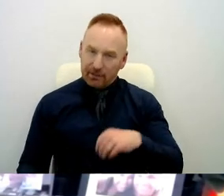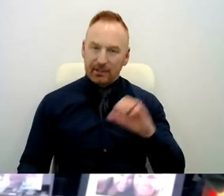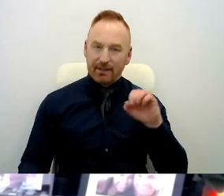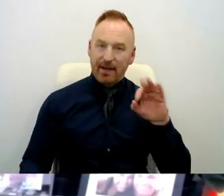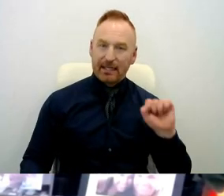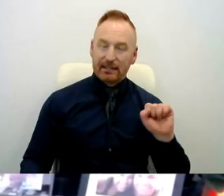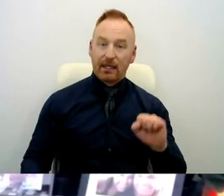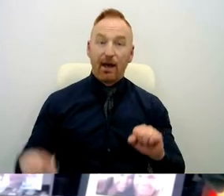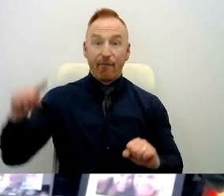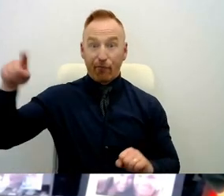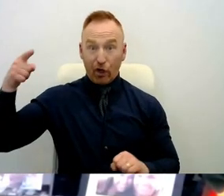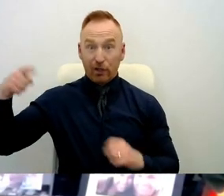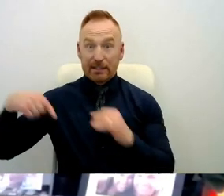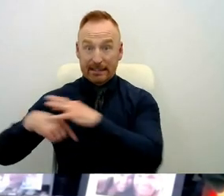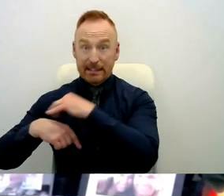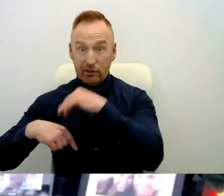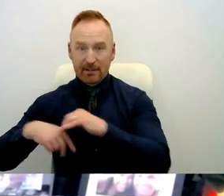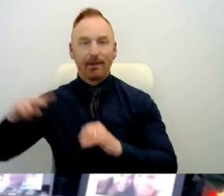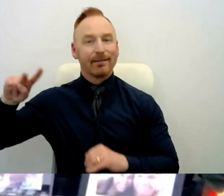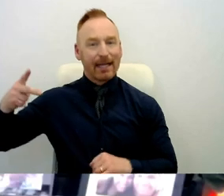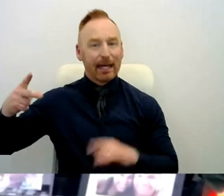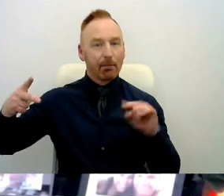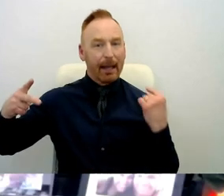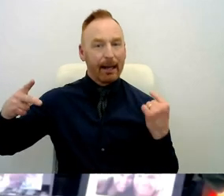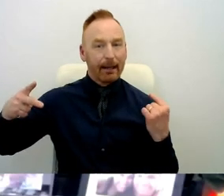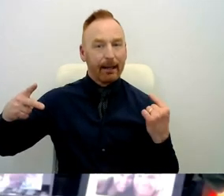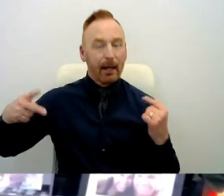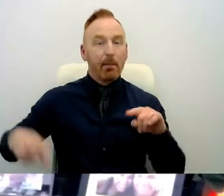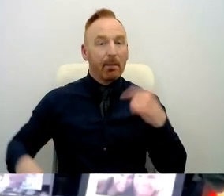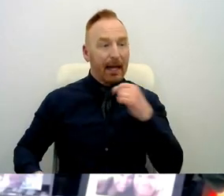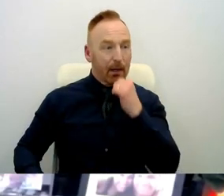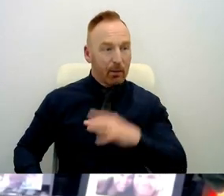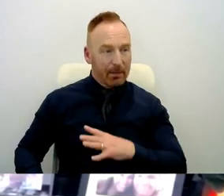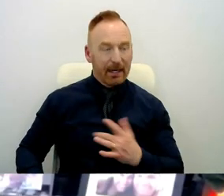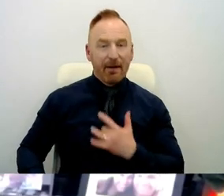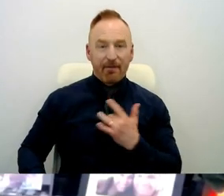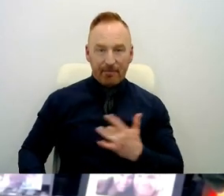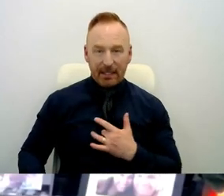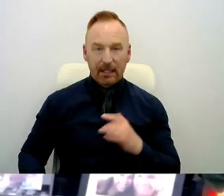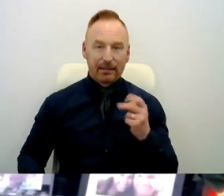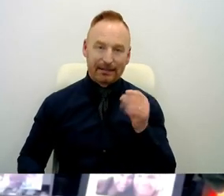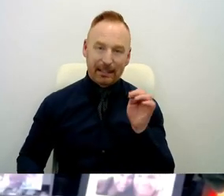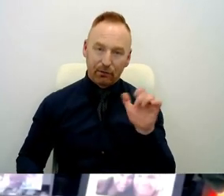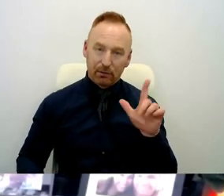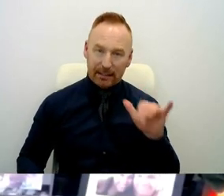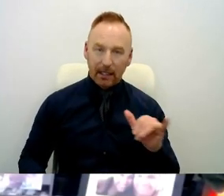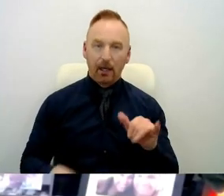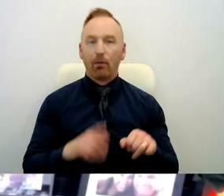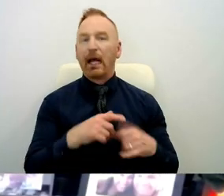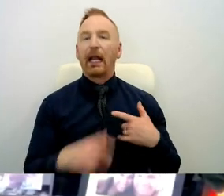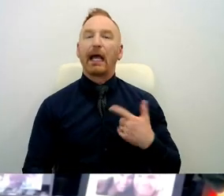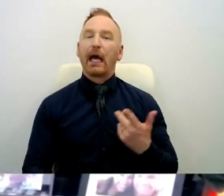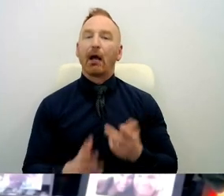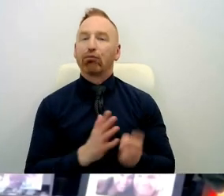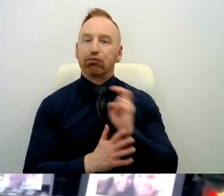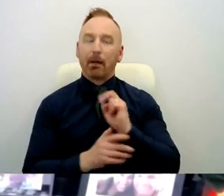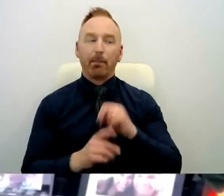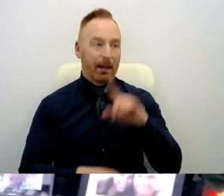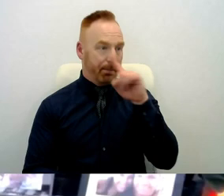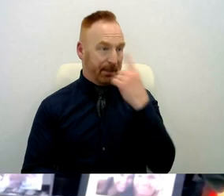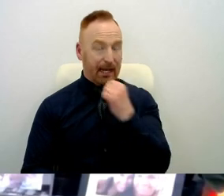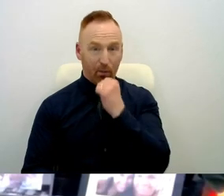Indigenous children. To this day, we see Black women being seen as sexually voracious and unrapeable. Black women